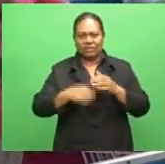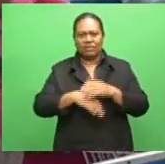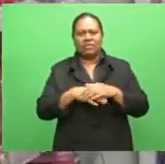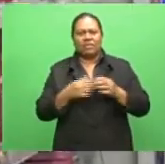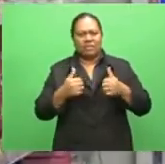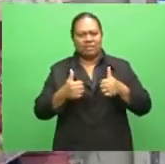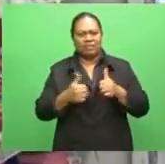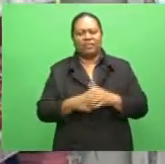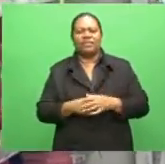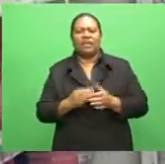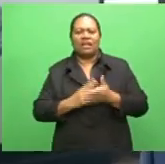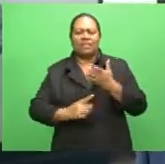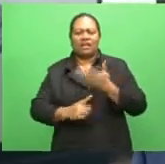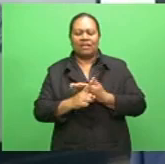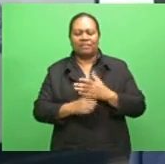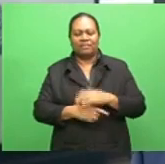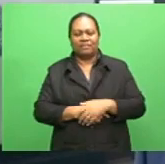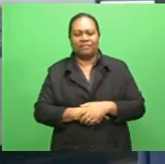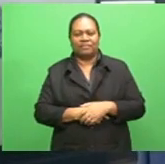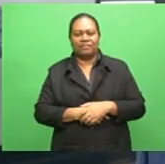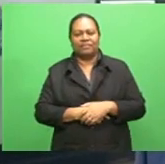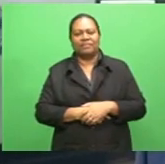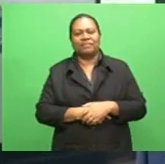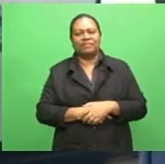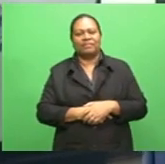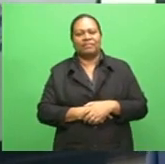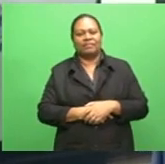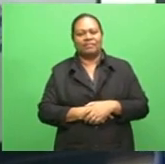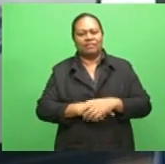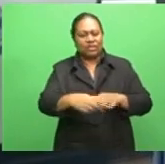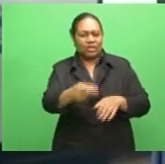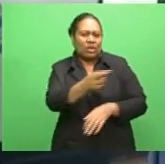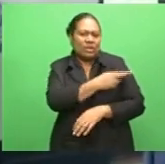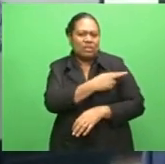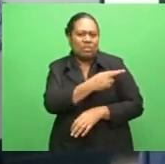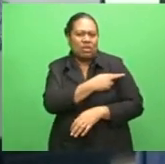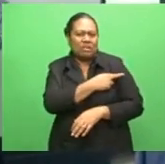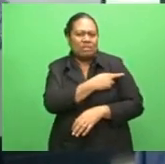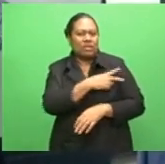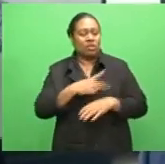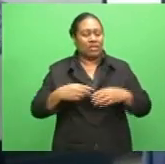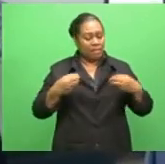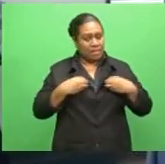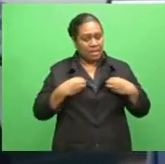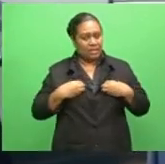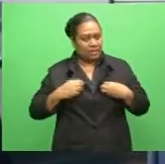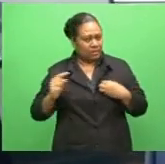benefits in coming days. Look, at the end of the day, there's responsibility of the businesses first and